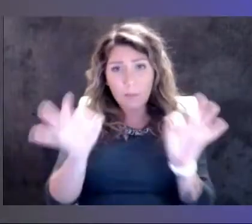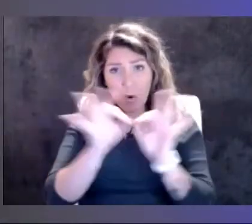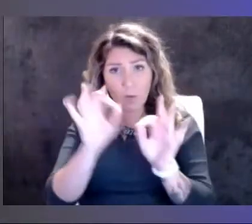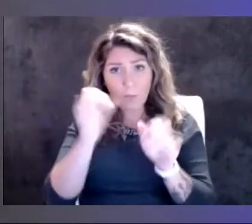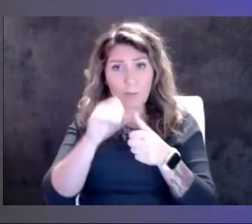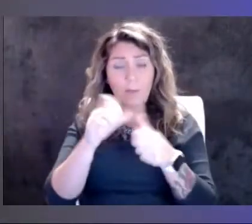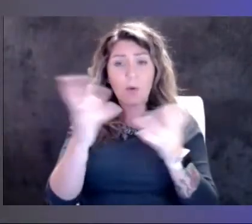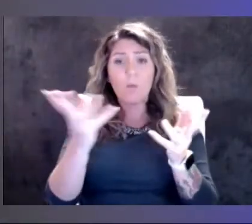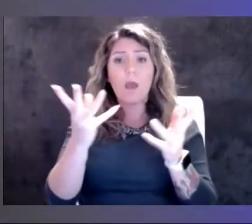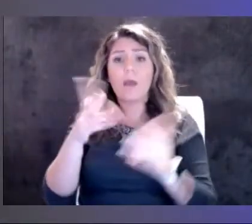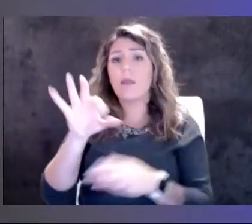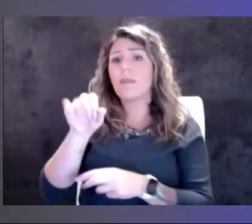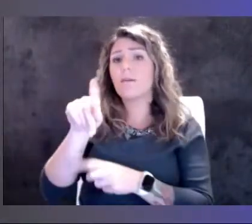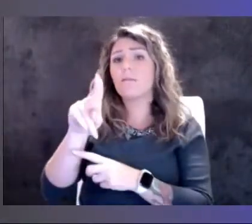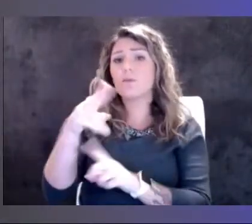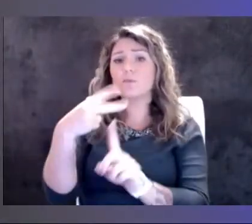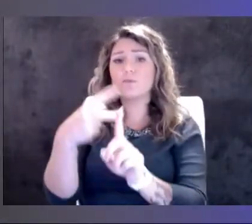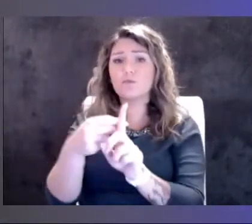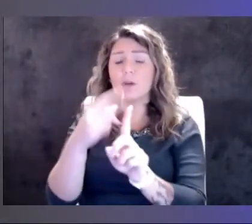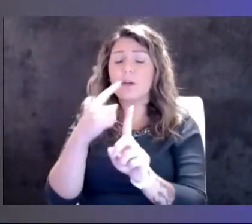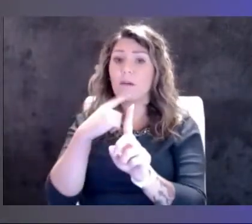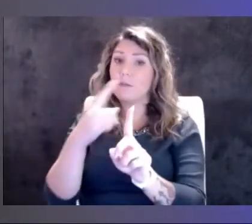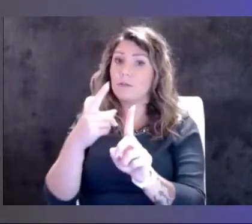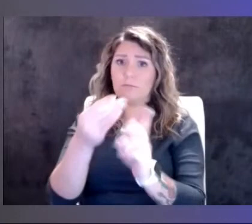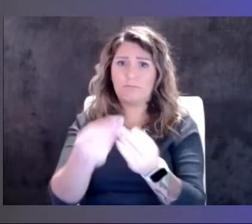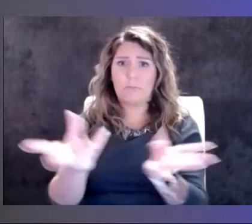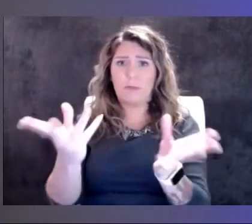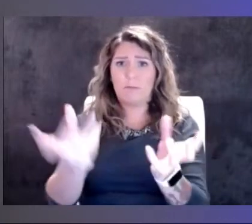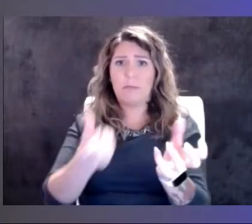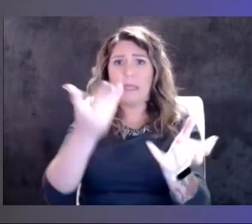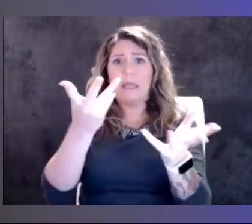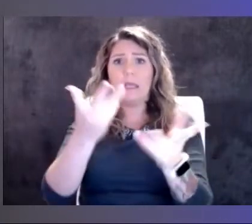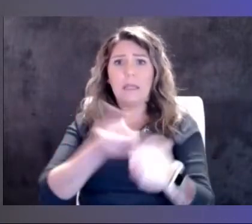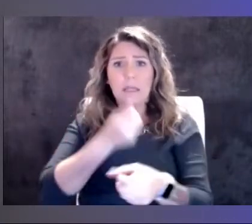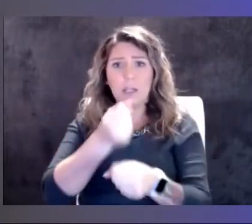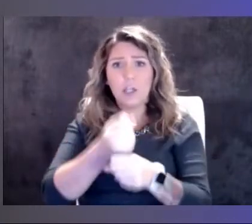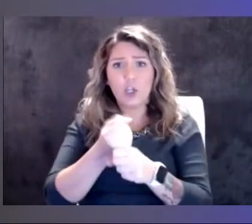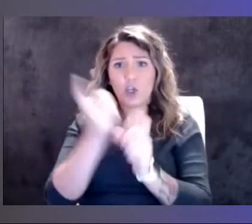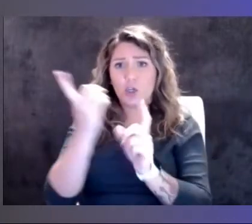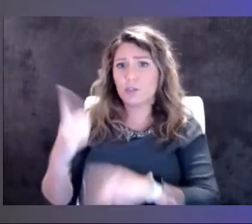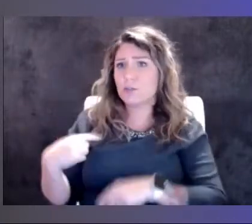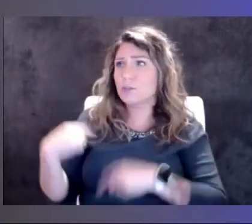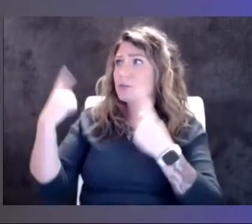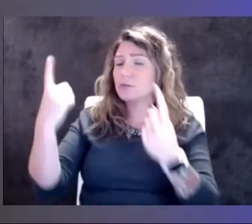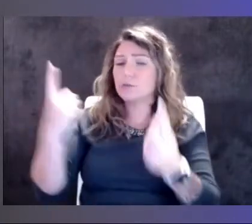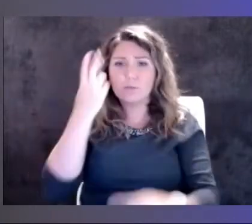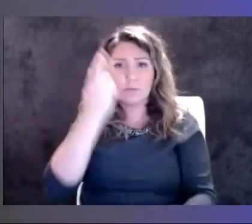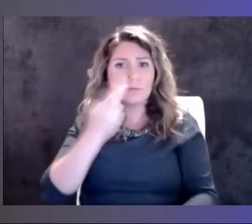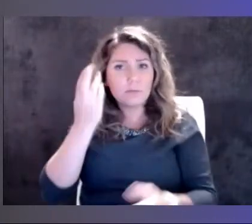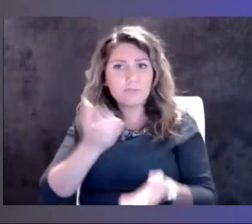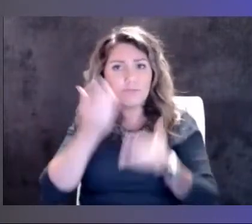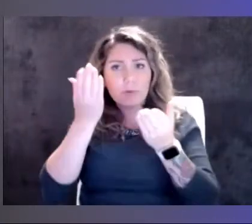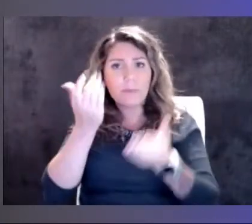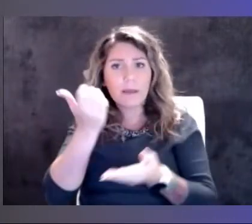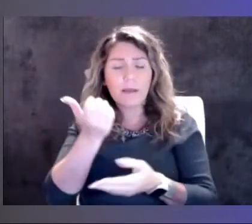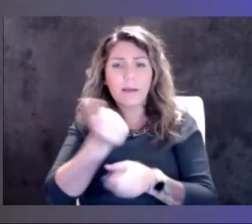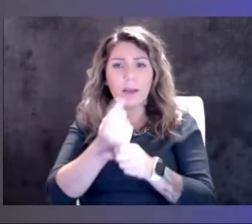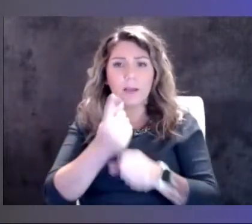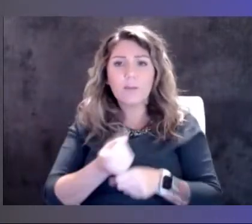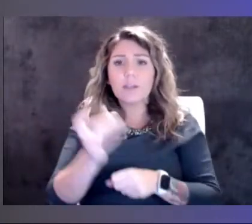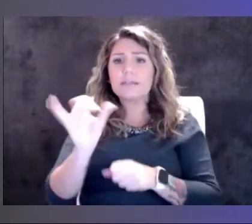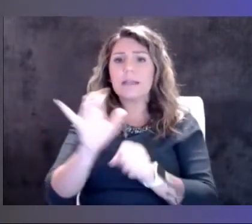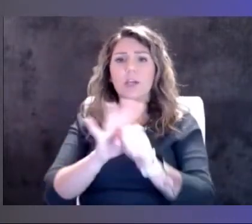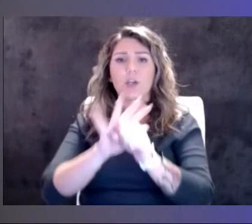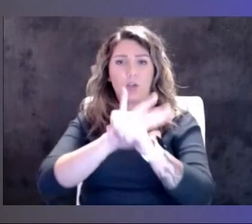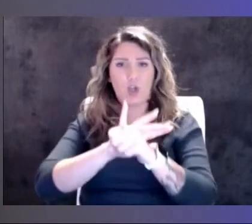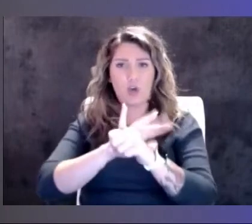flu shot has been around for many, many years, and there's a reason that we recommend it every year. Like the COVID-19 shot, it reduces your